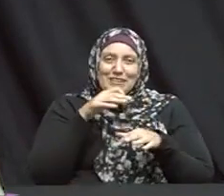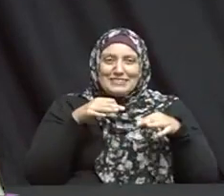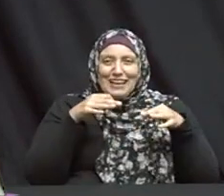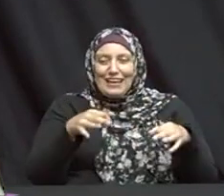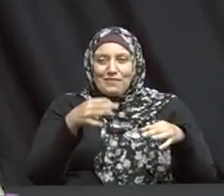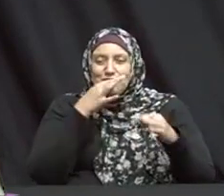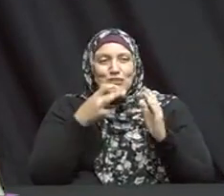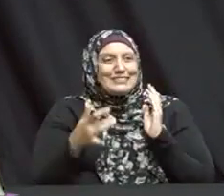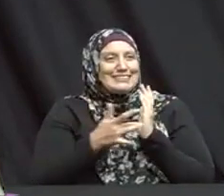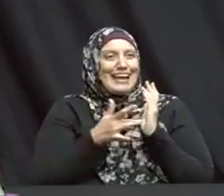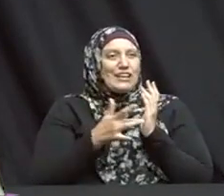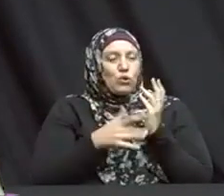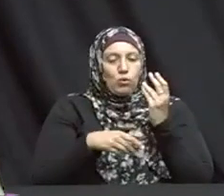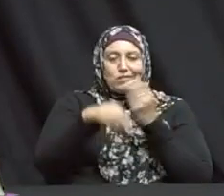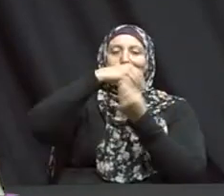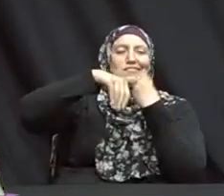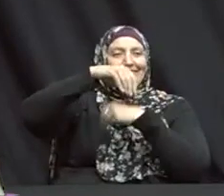few